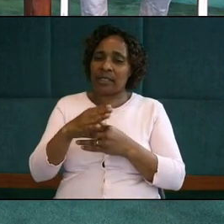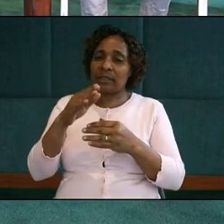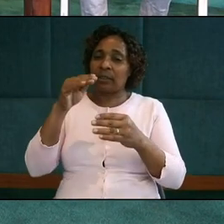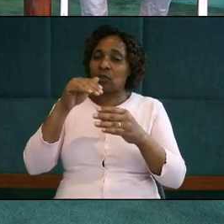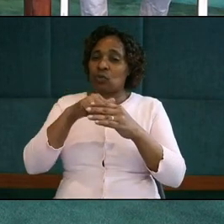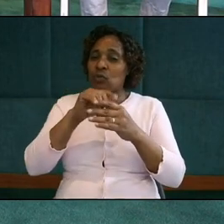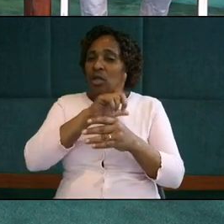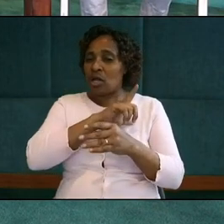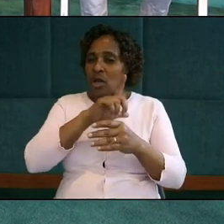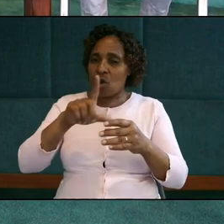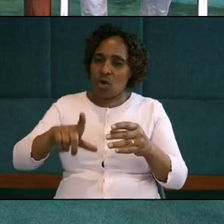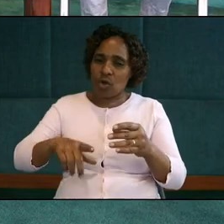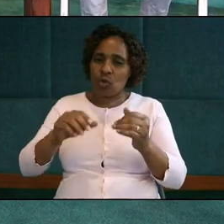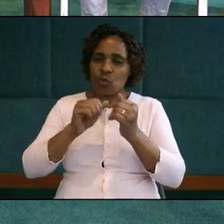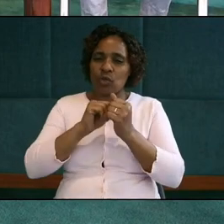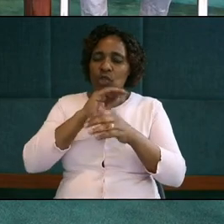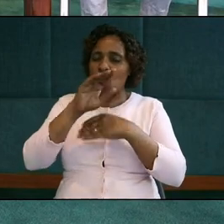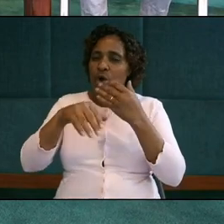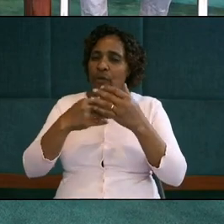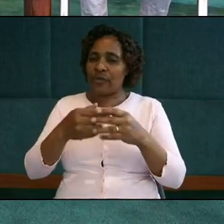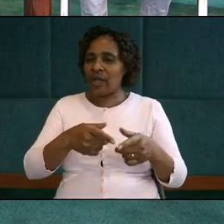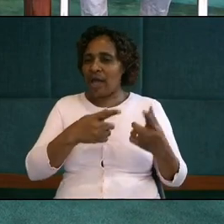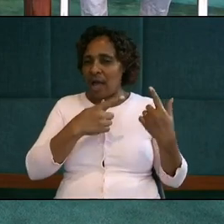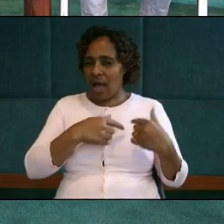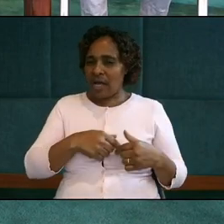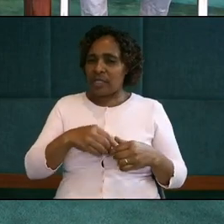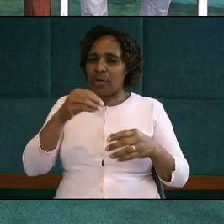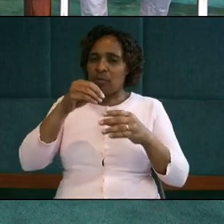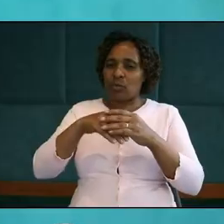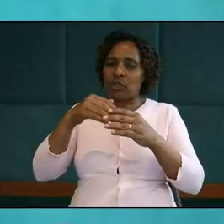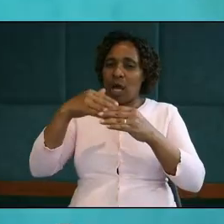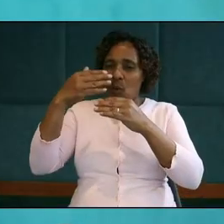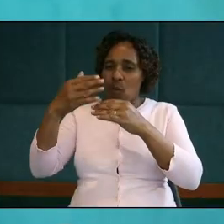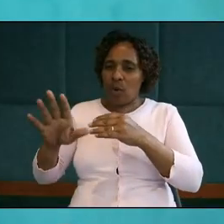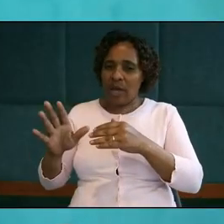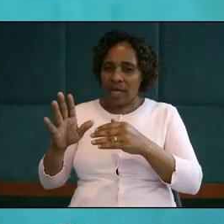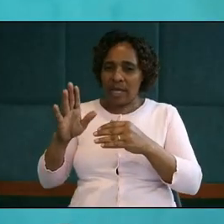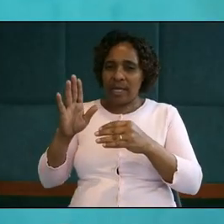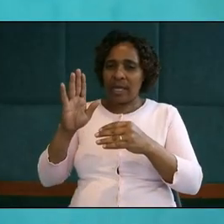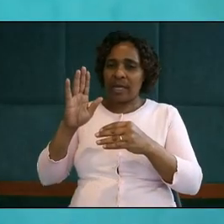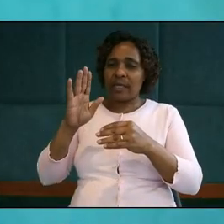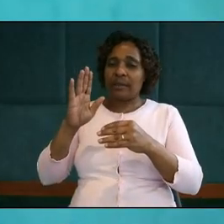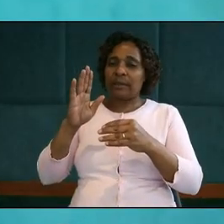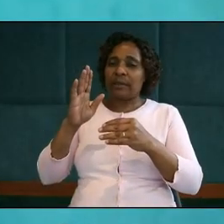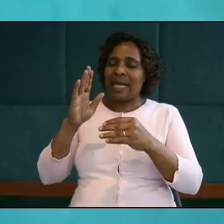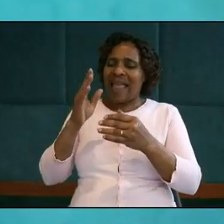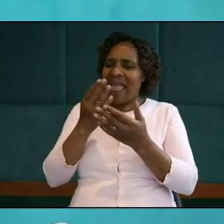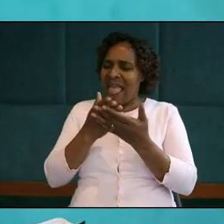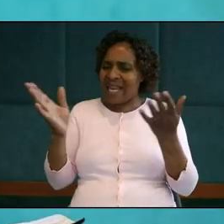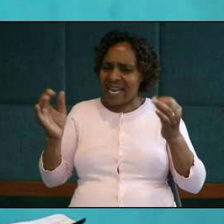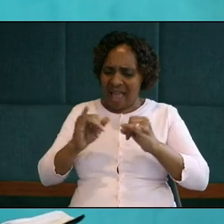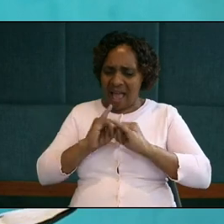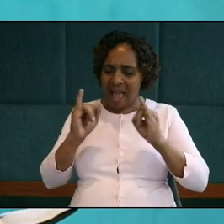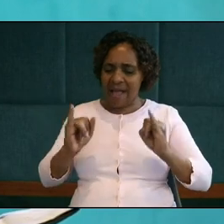Lord with all your hearts, then put away the strange gods